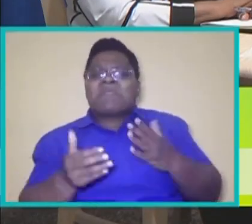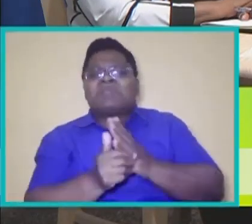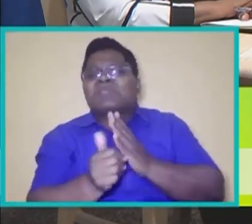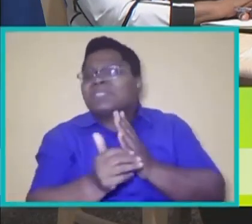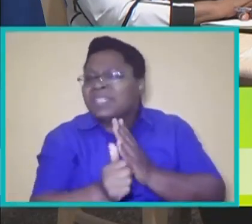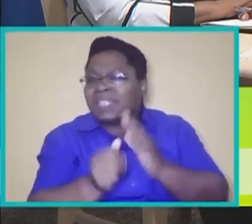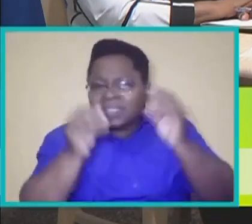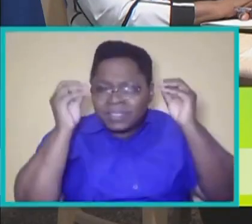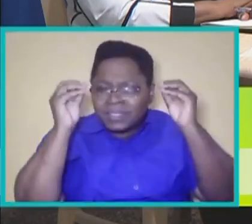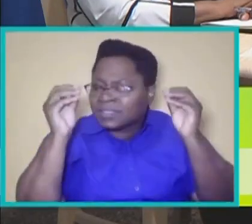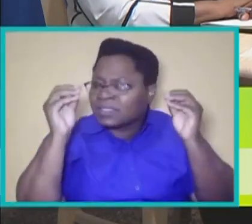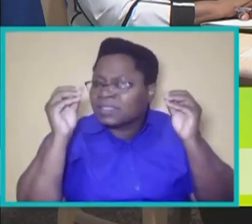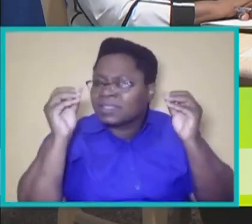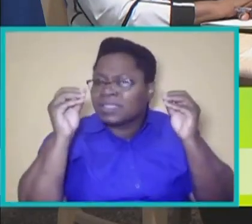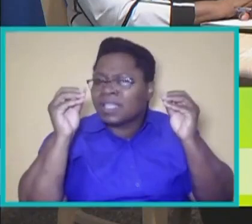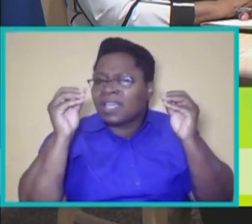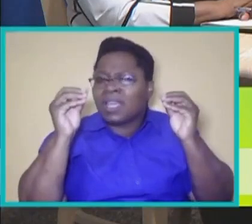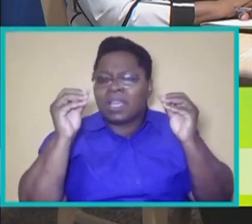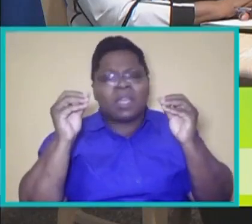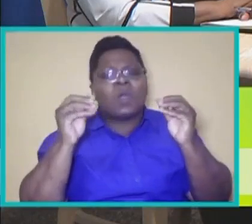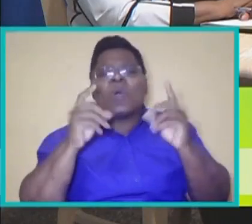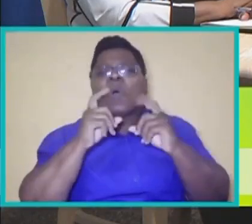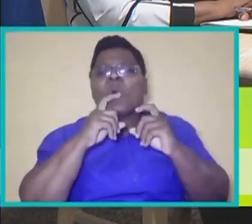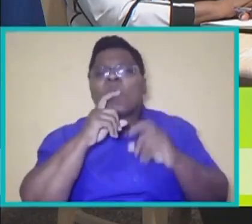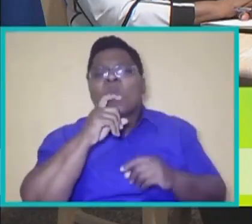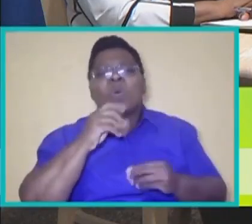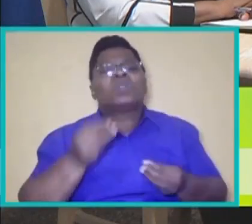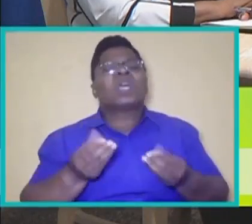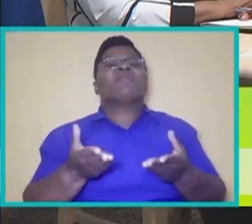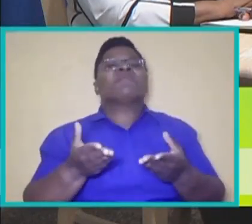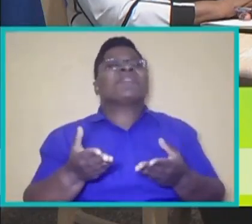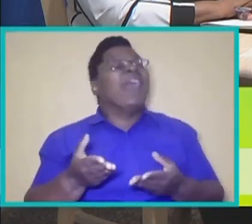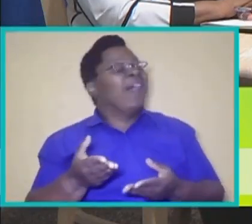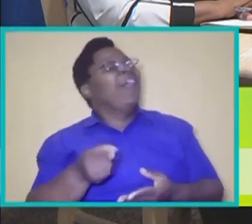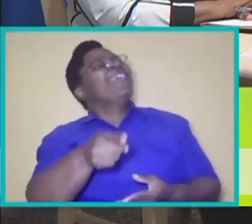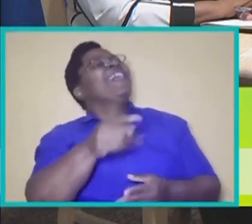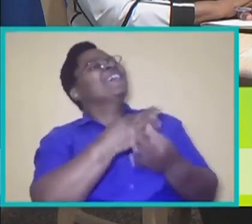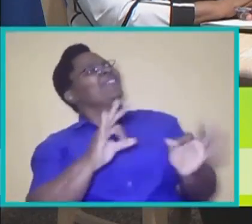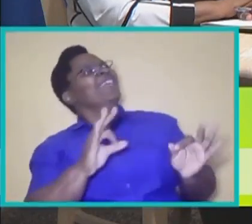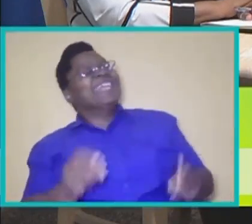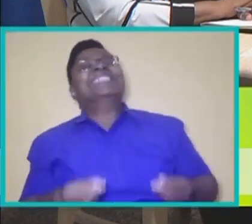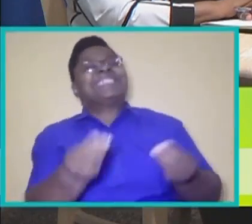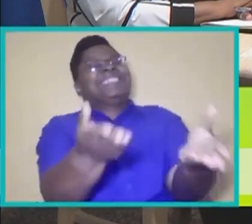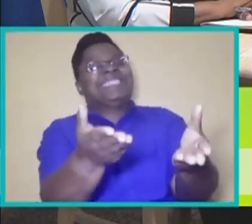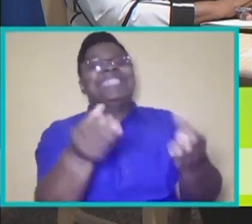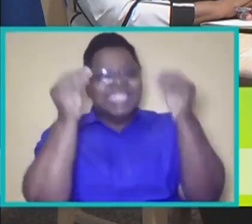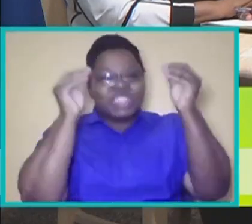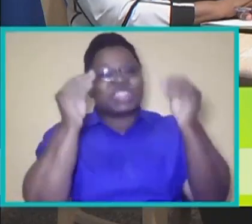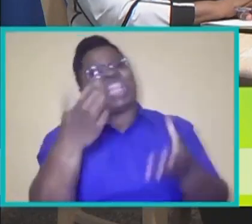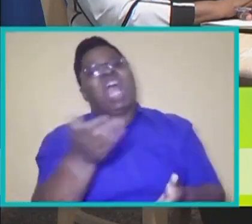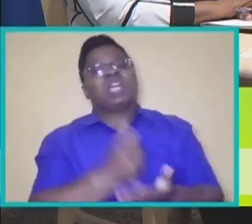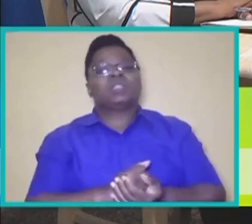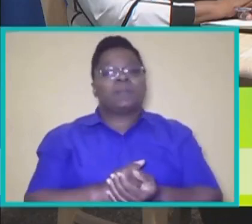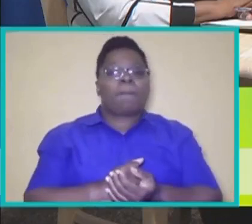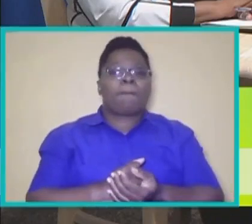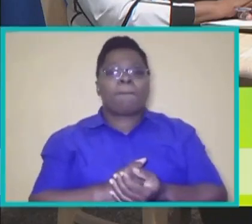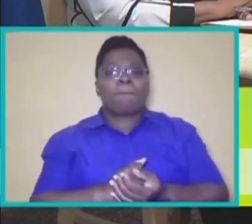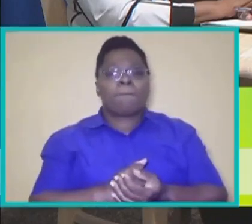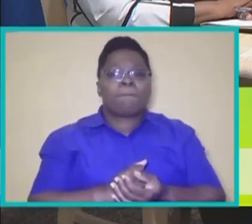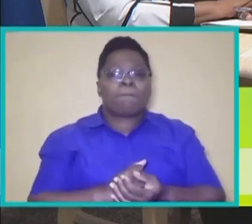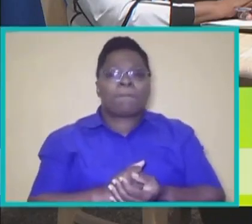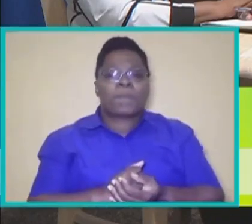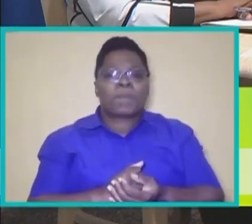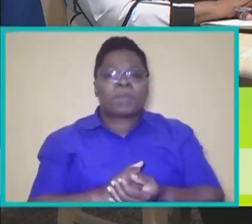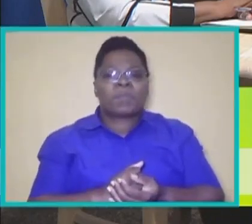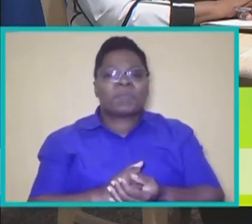to the teacher who has some free periods and who really is most interested in her own